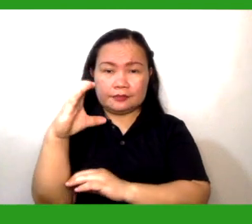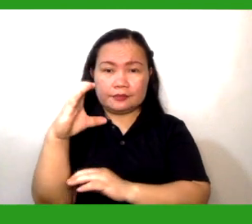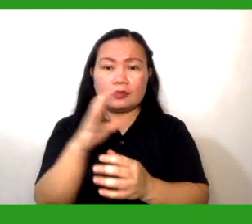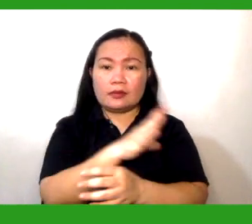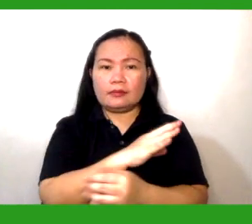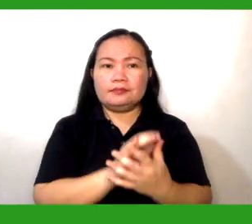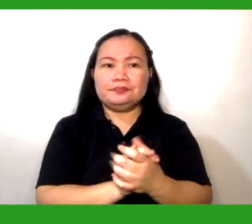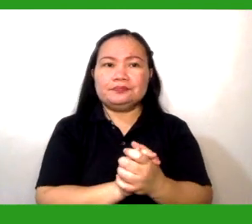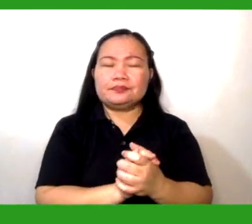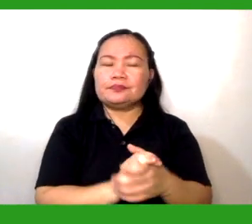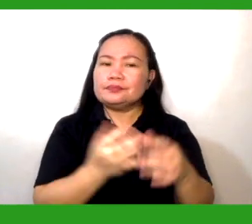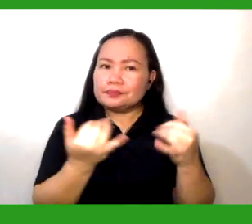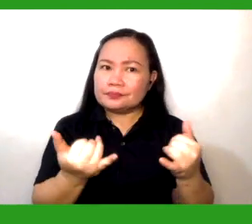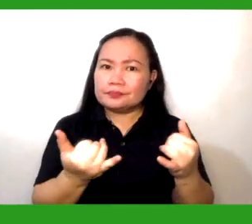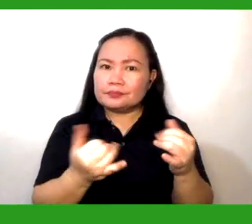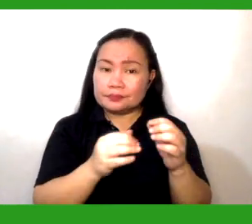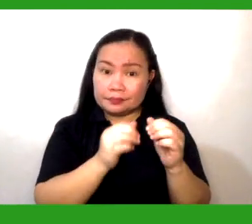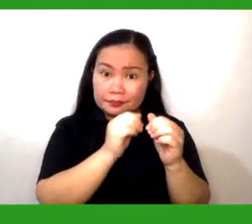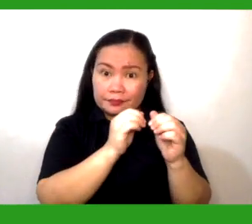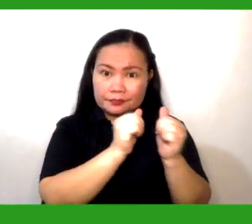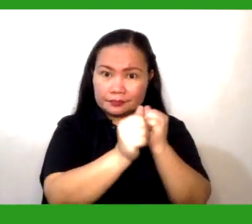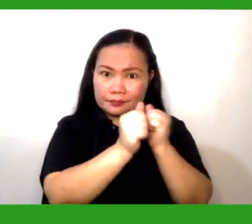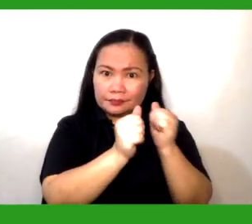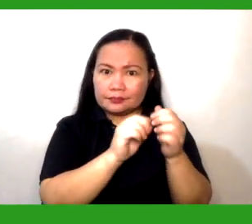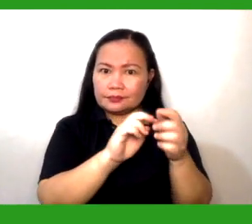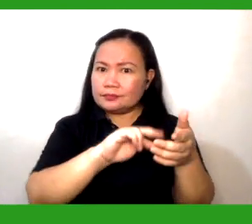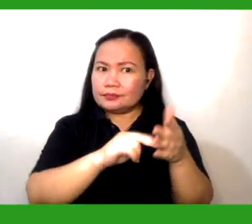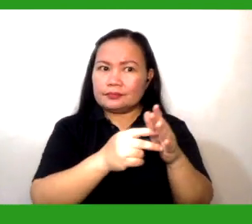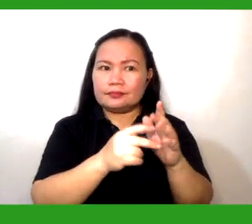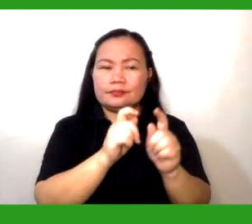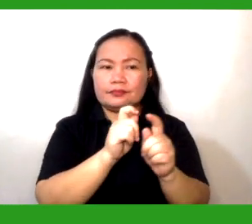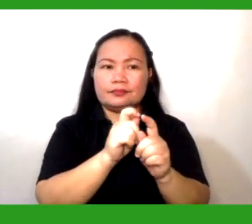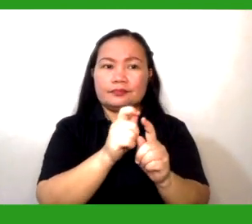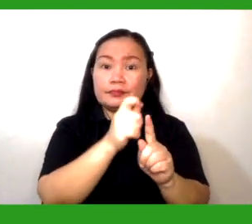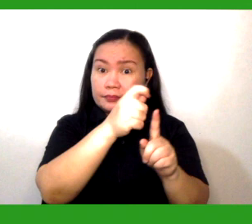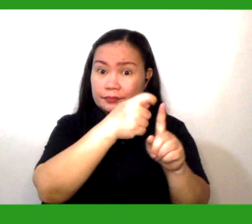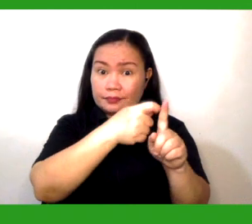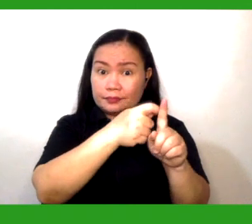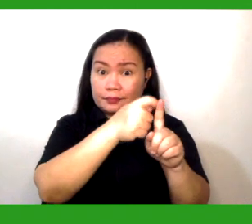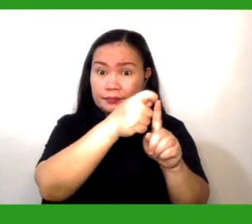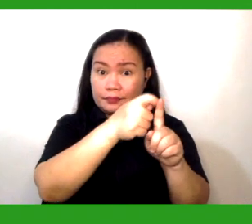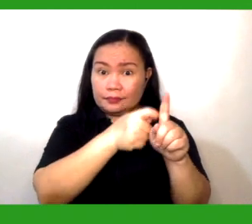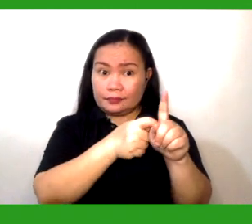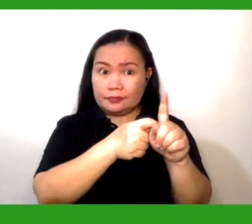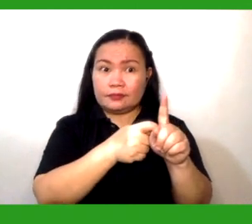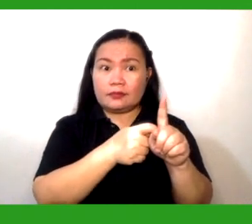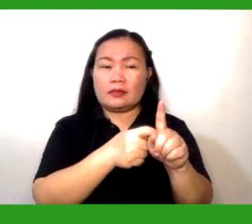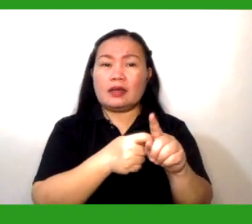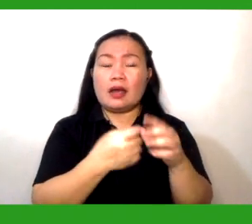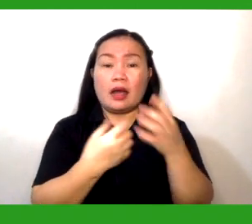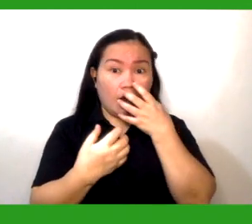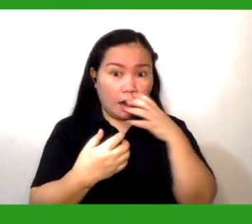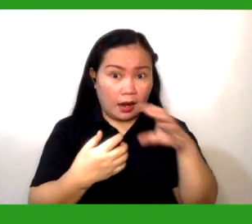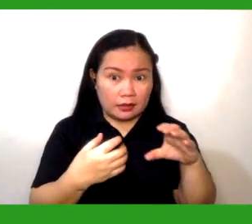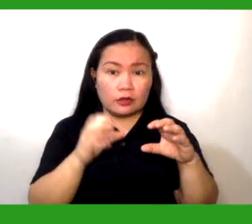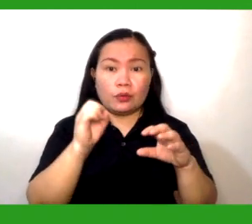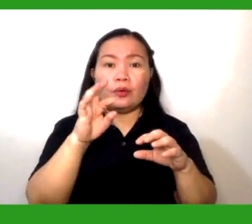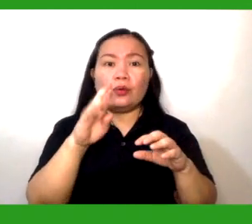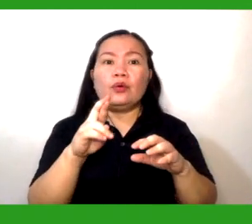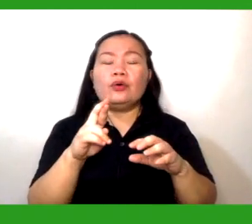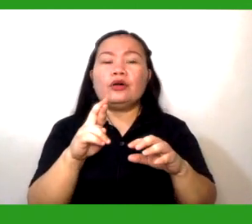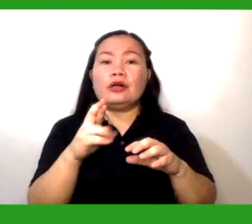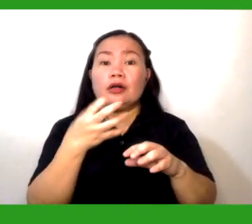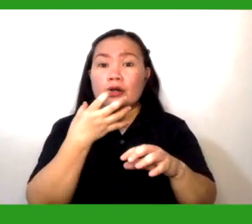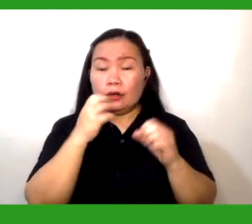first what is temperature. It refers to the degree of hotness or coldness.